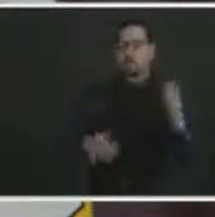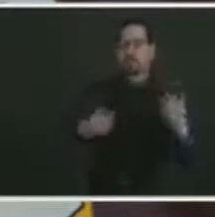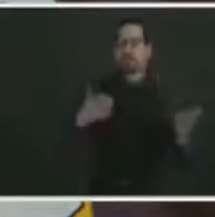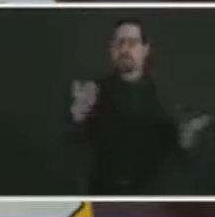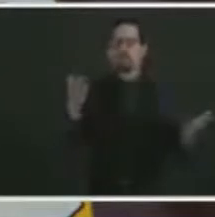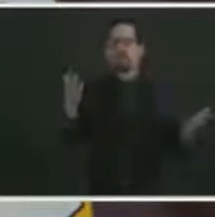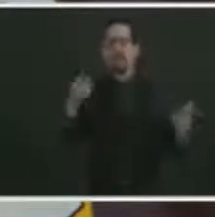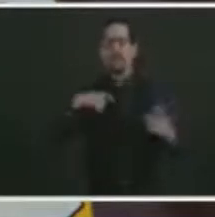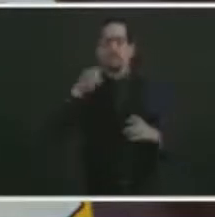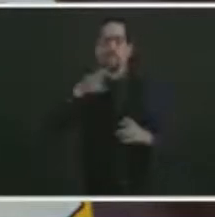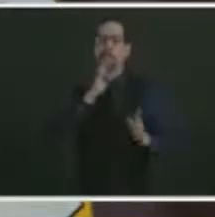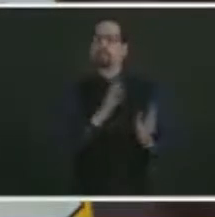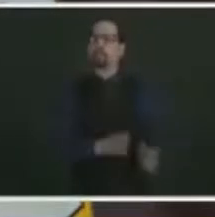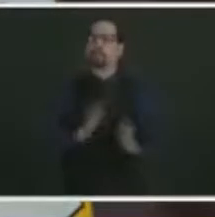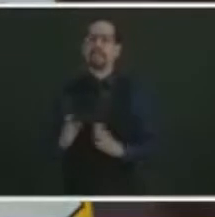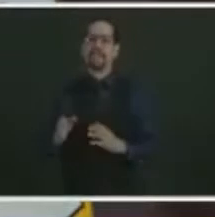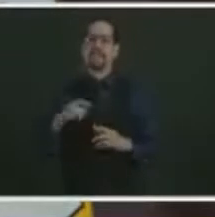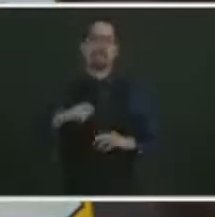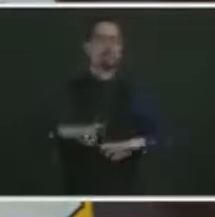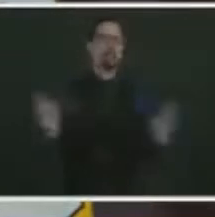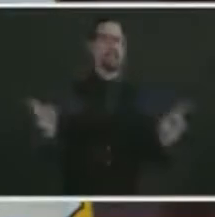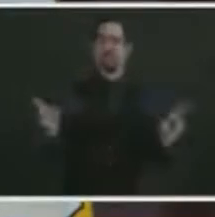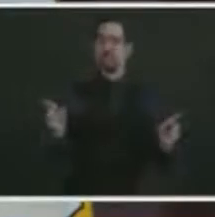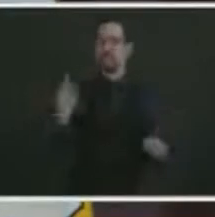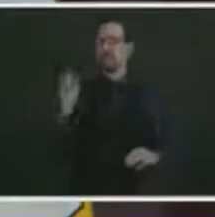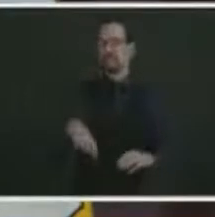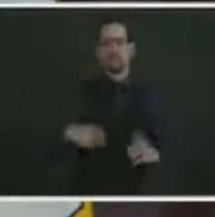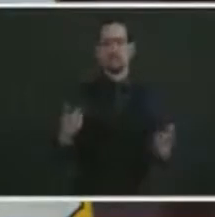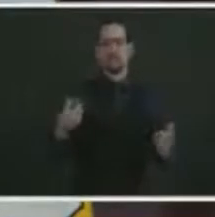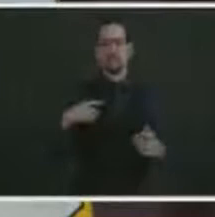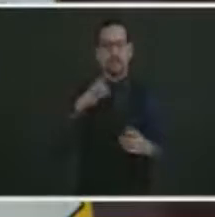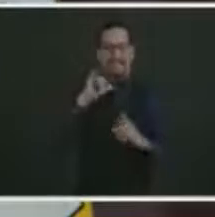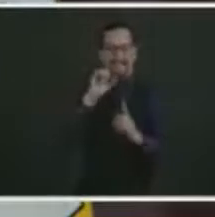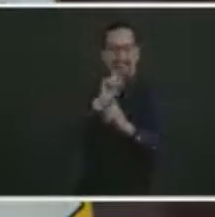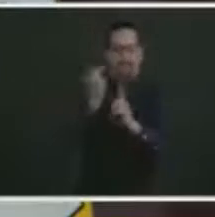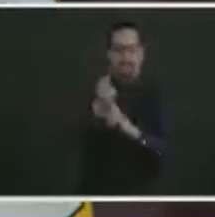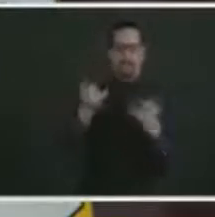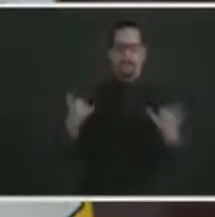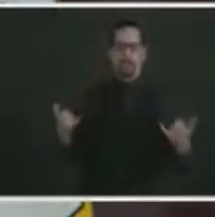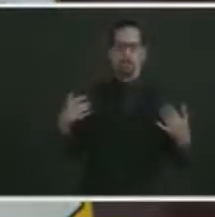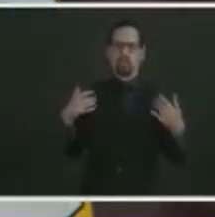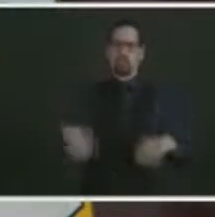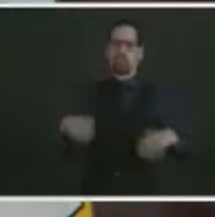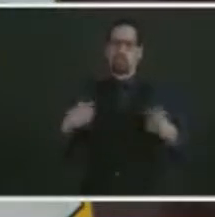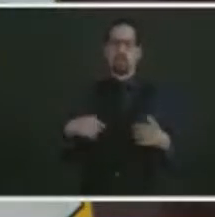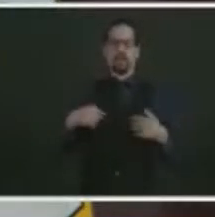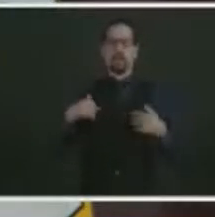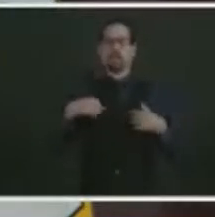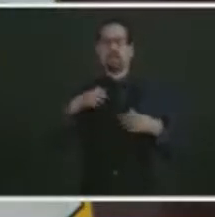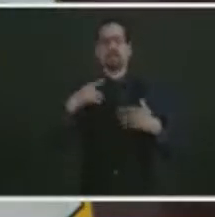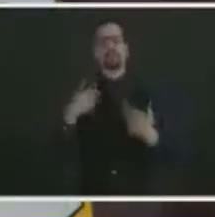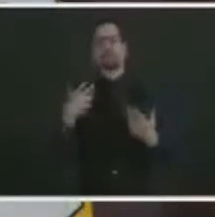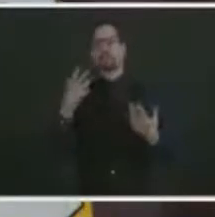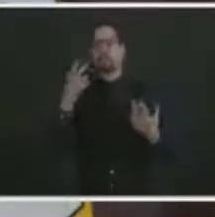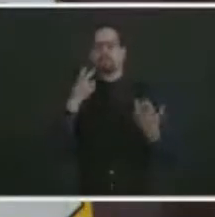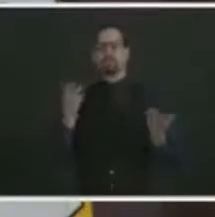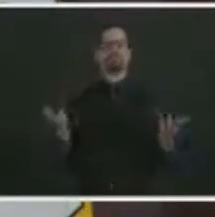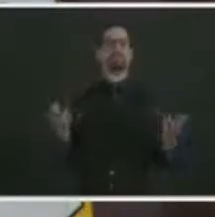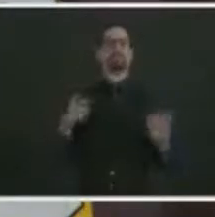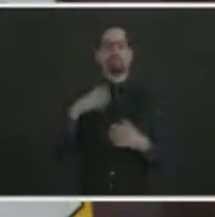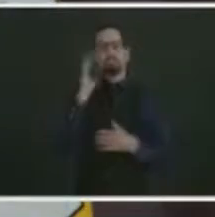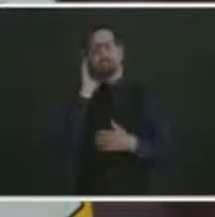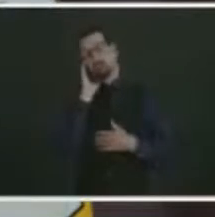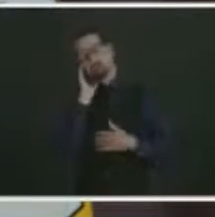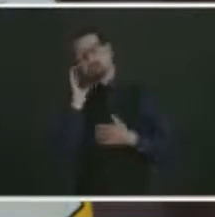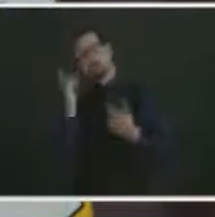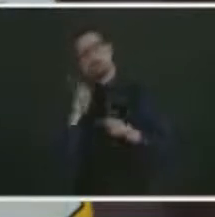just said, you have a situation now where we're lying in our beds and hearing helicopters overhead.